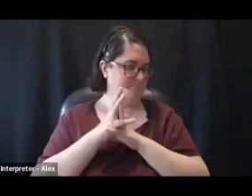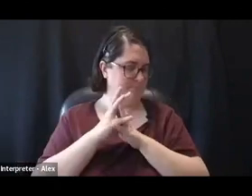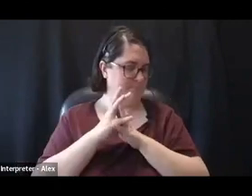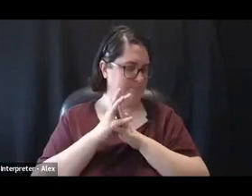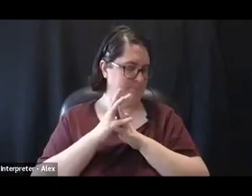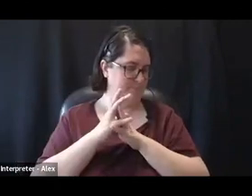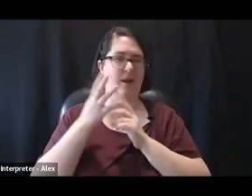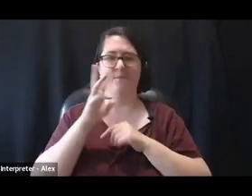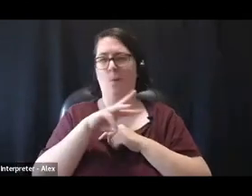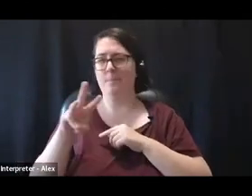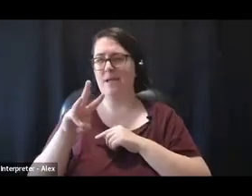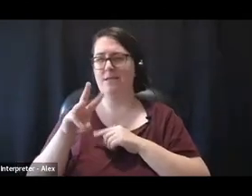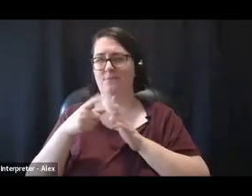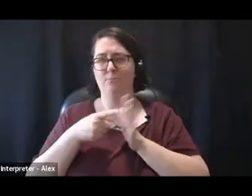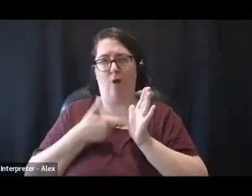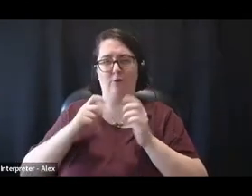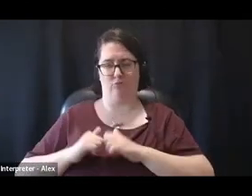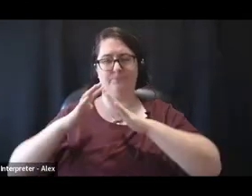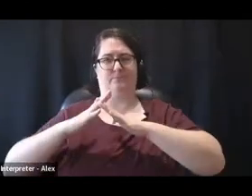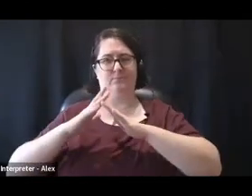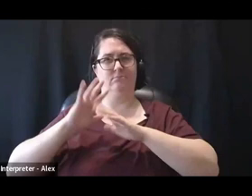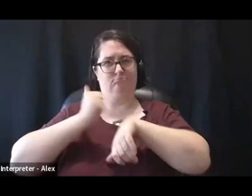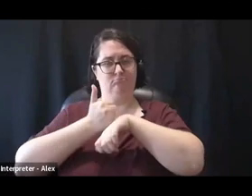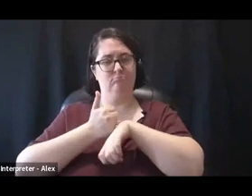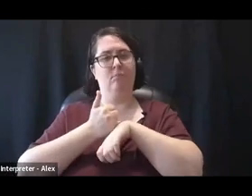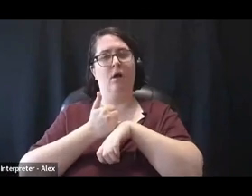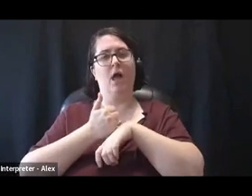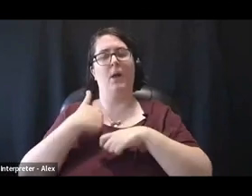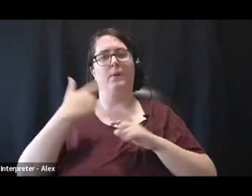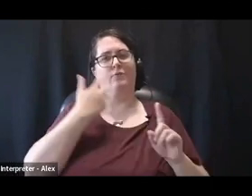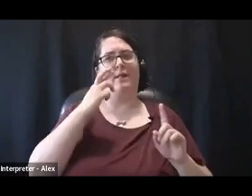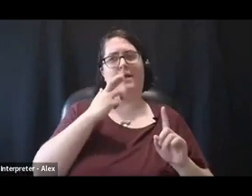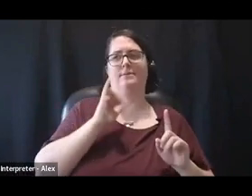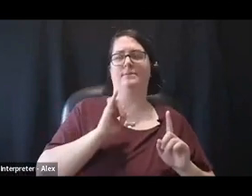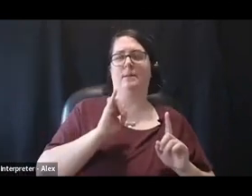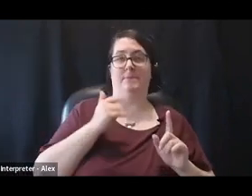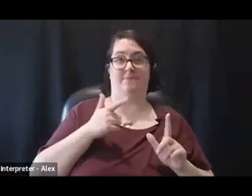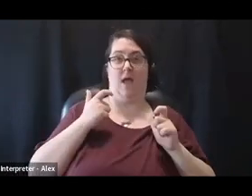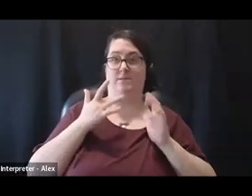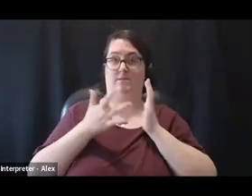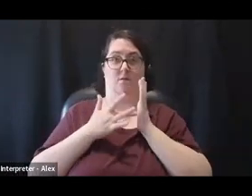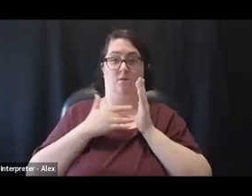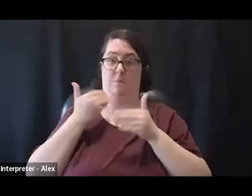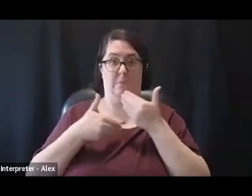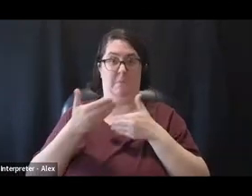websites from the ground up. And we're finding with such a fast-paced